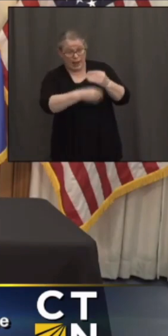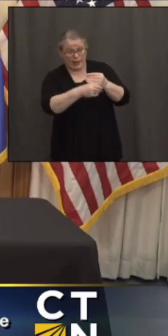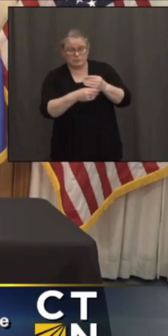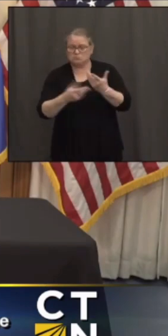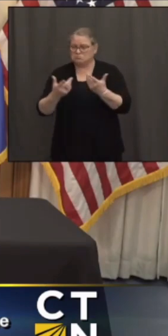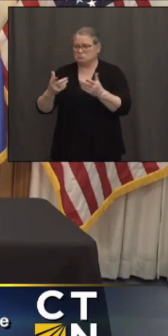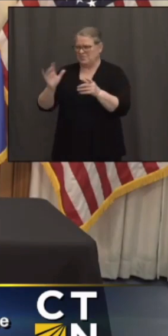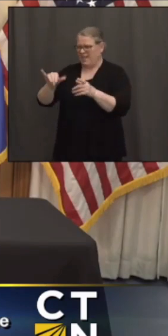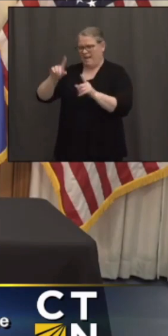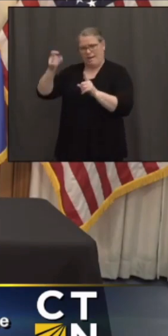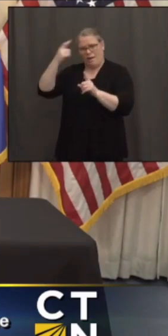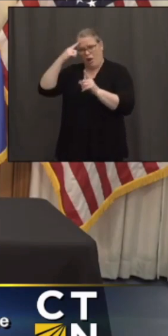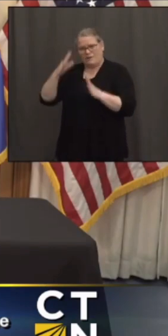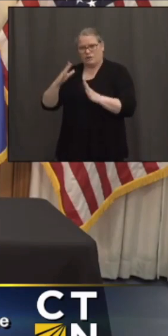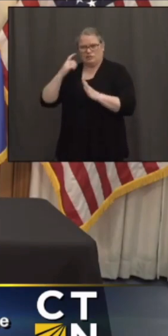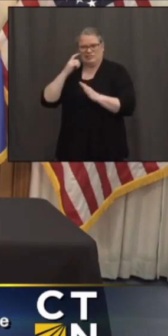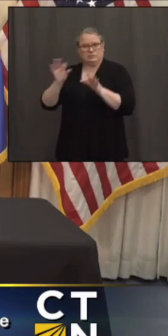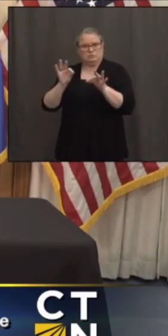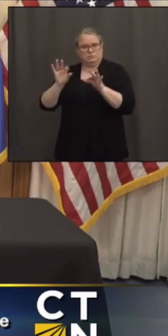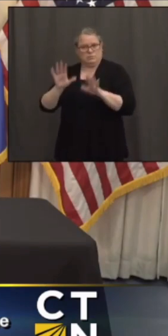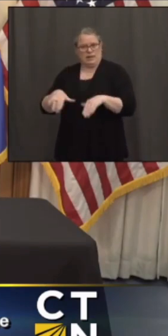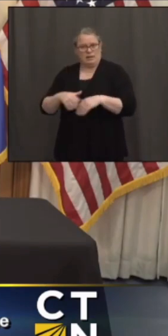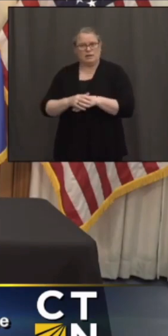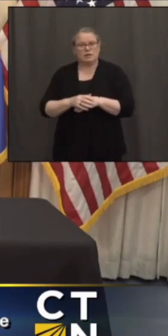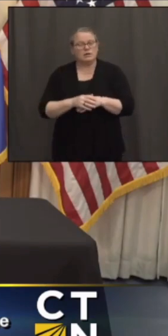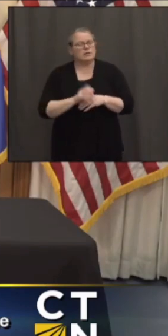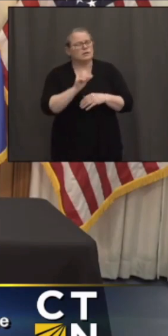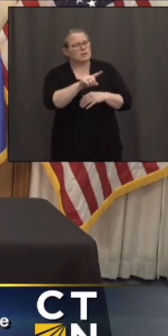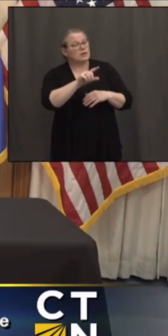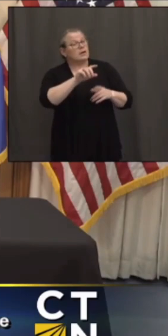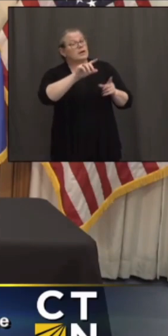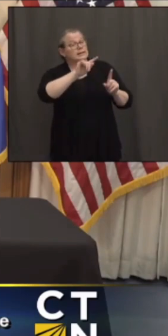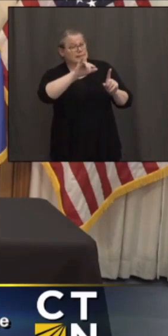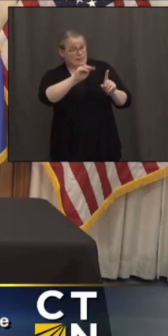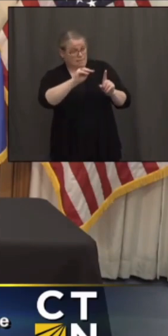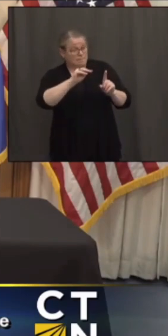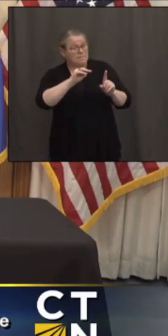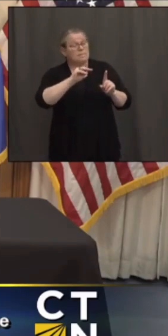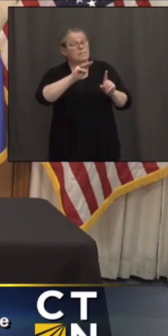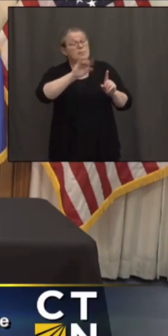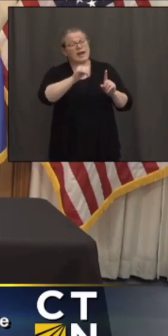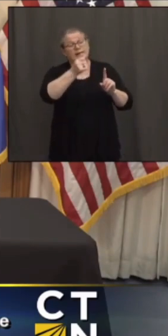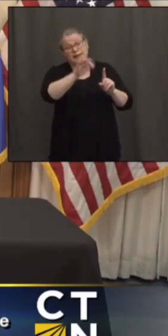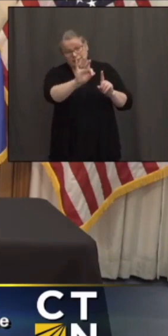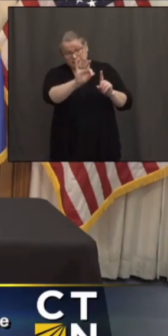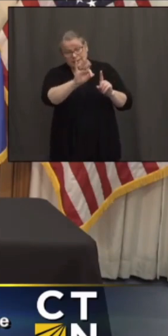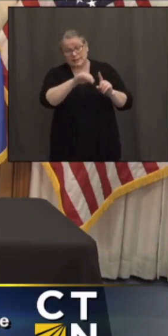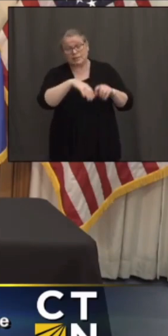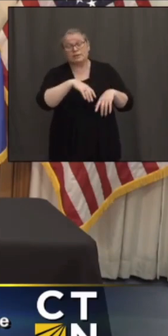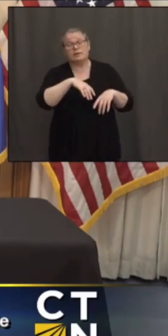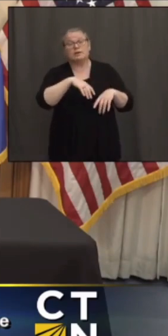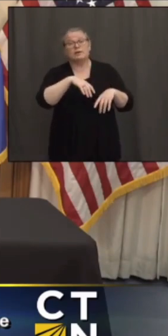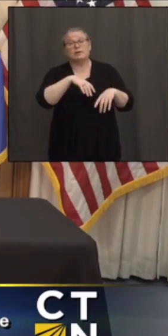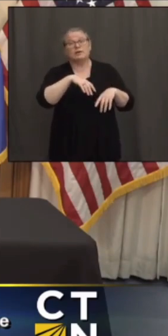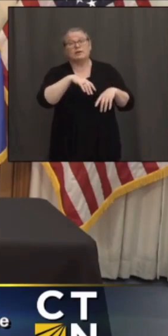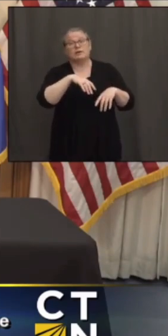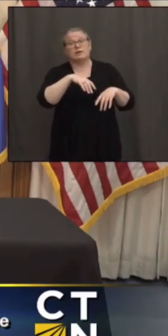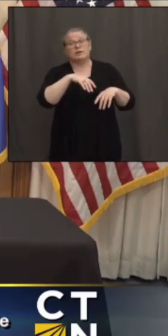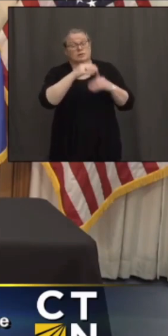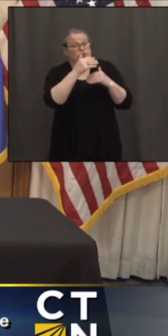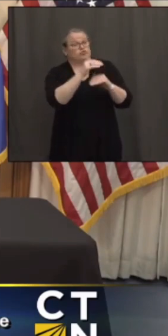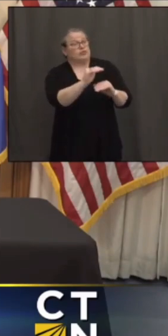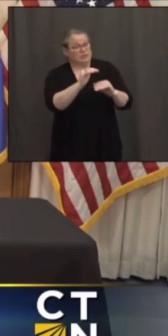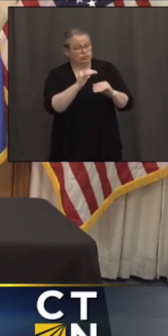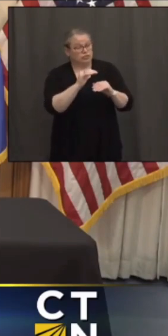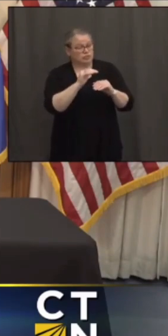plans for lifting business restrictions, does that change the plans you announced last week for selling tickets